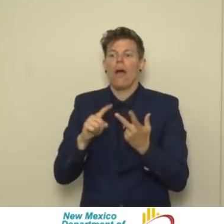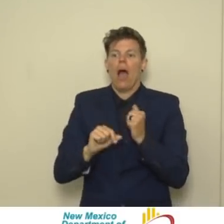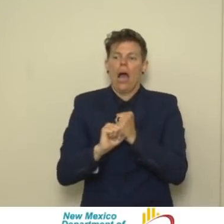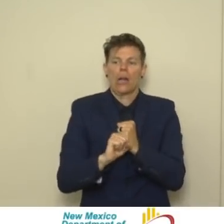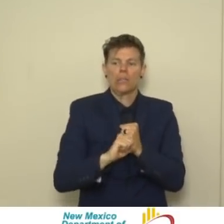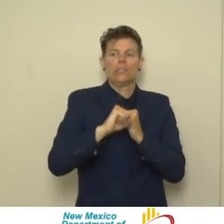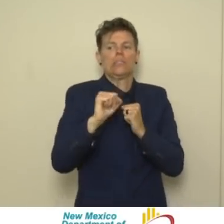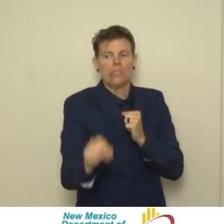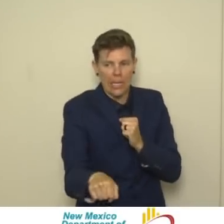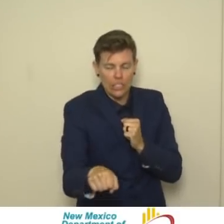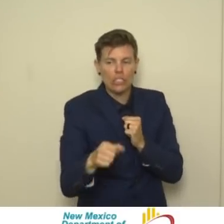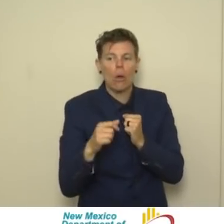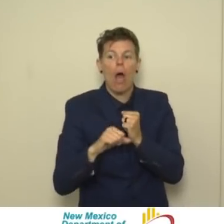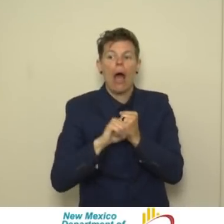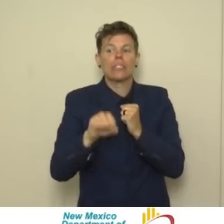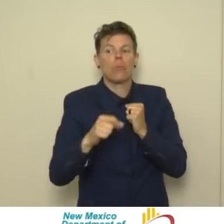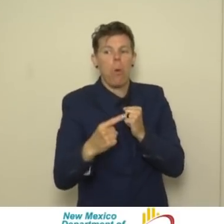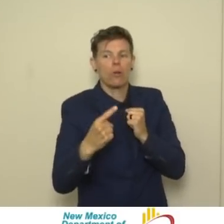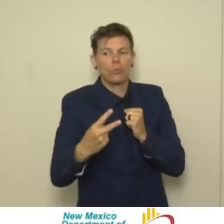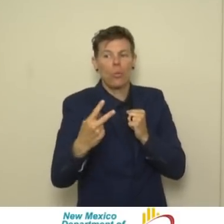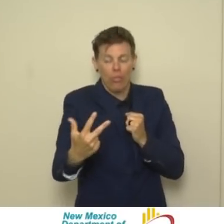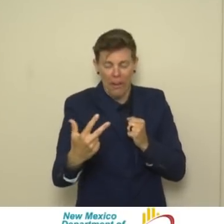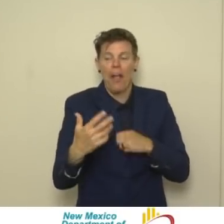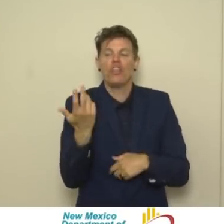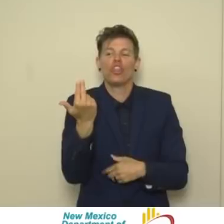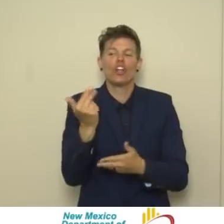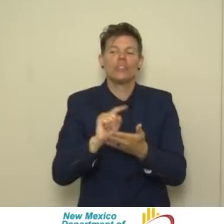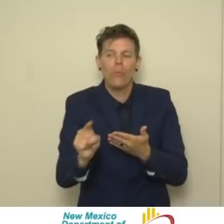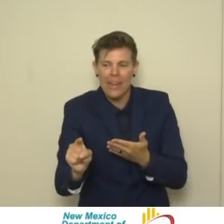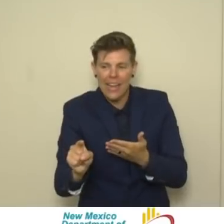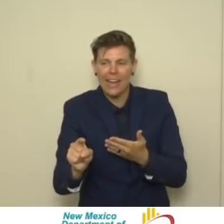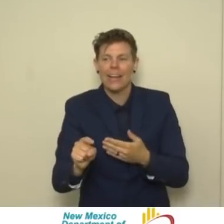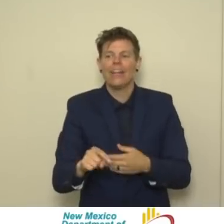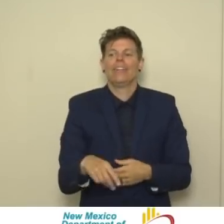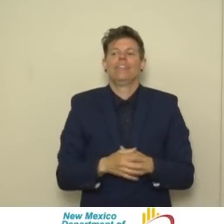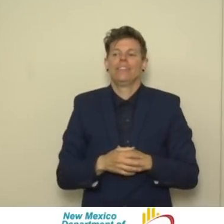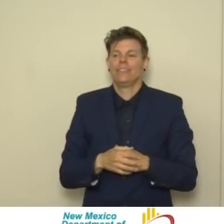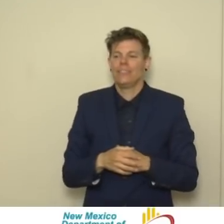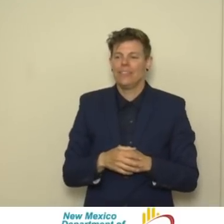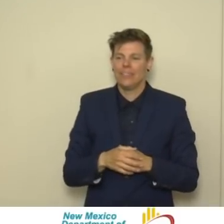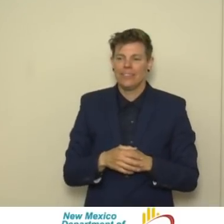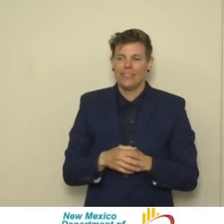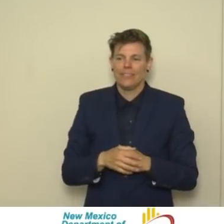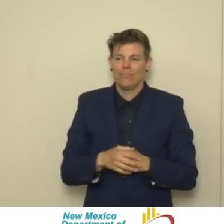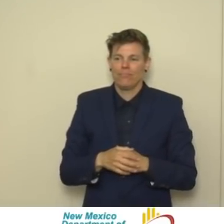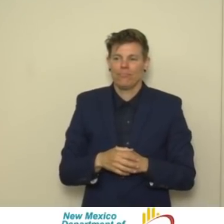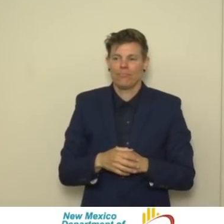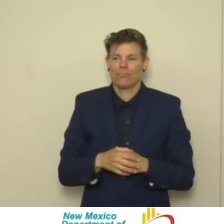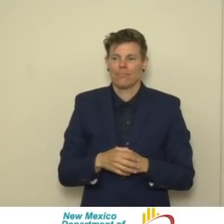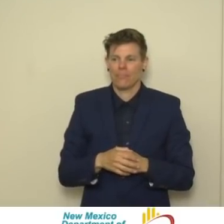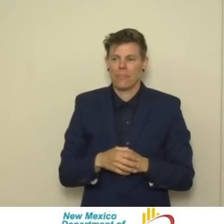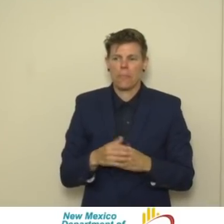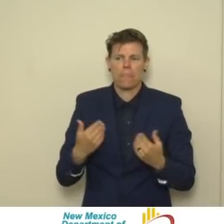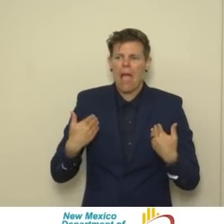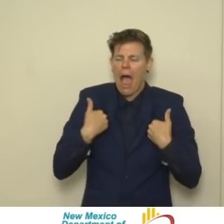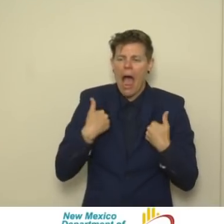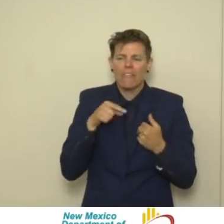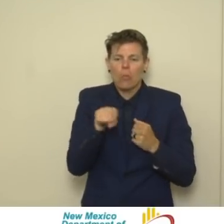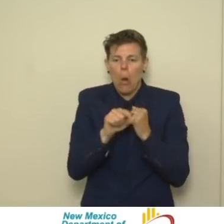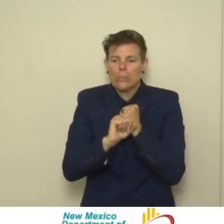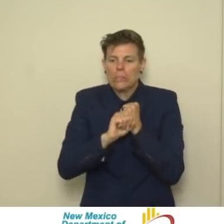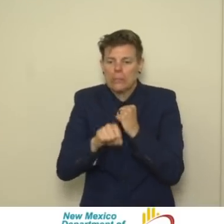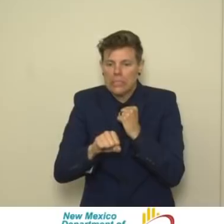lasts 13 weeks apiece. One for the pandemic by itself, another one which is a regular extended benefits program for when you hit a certain